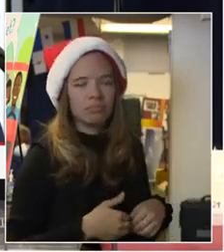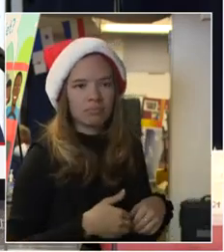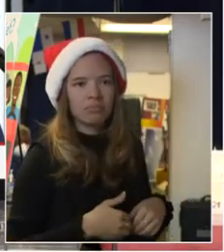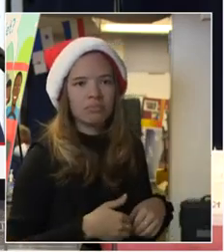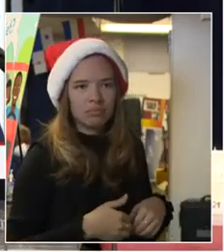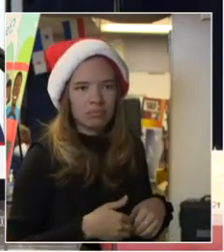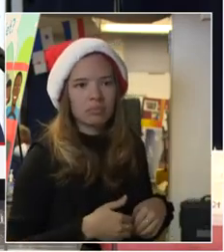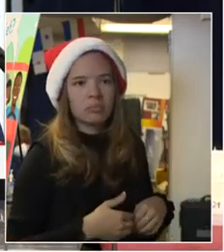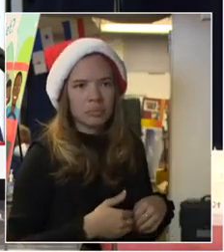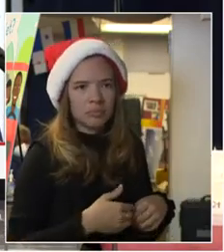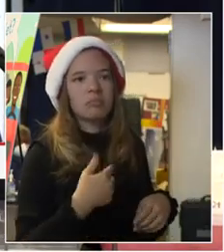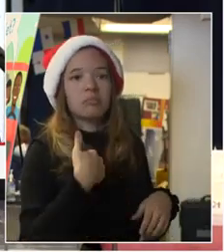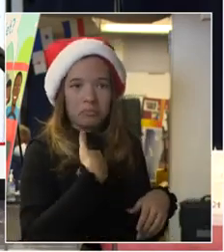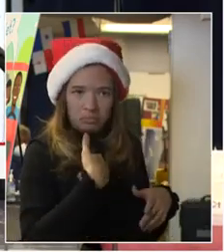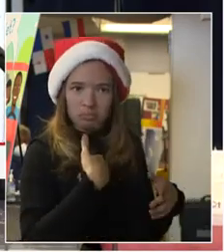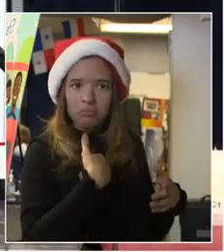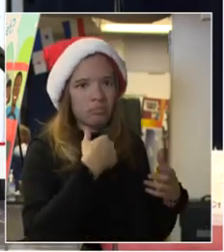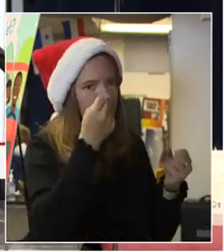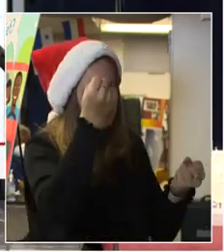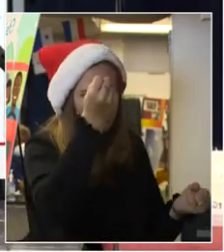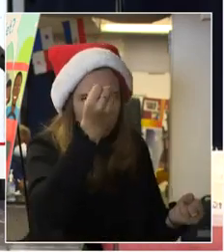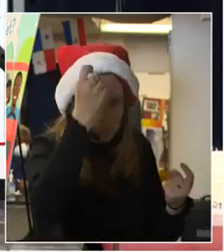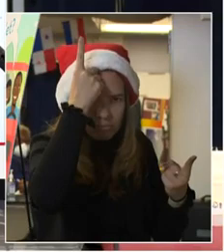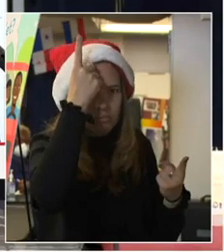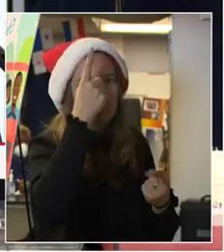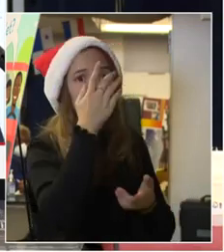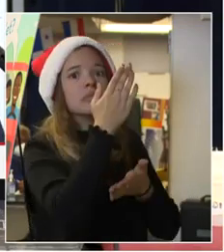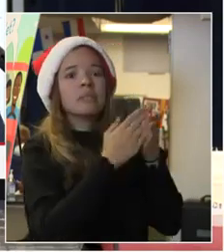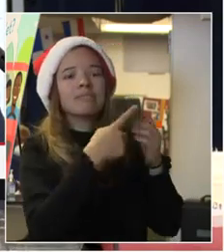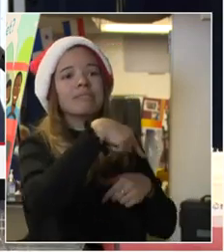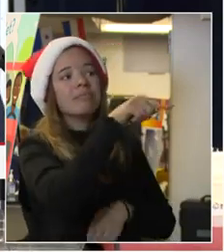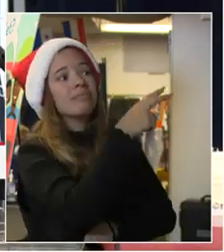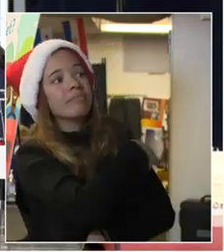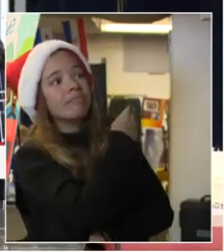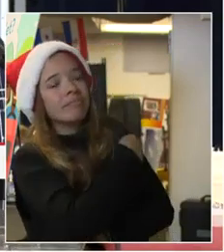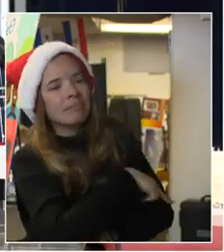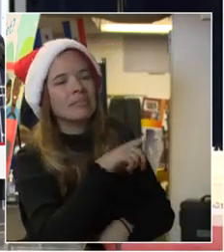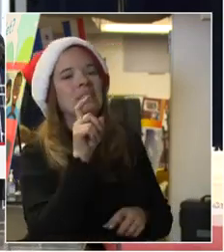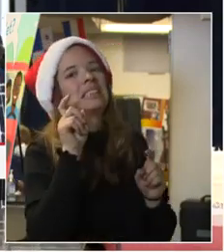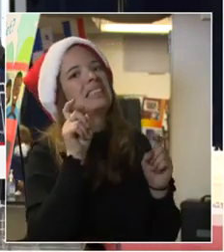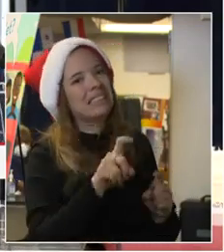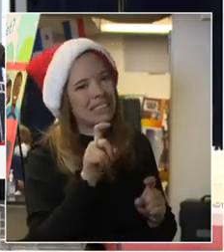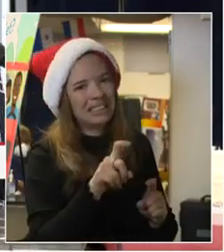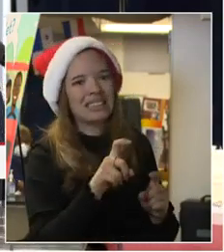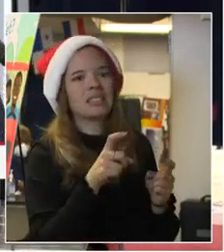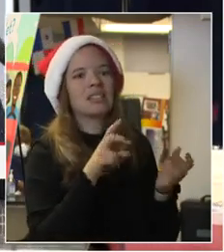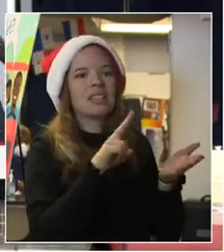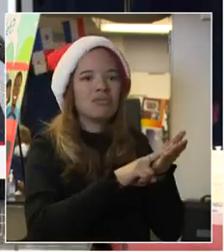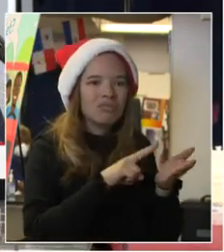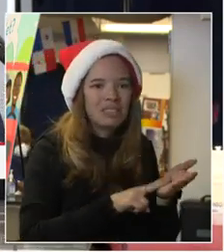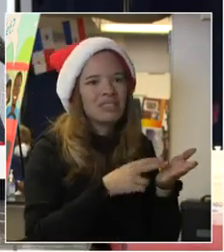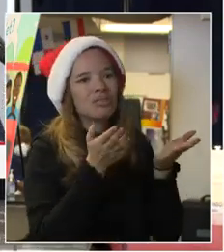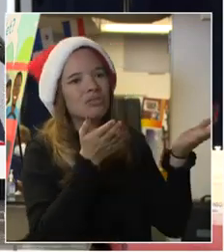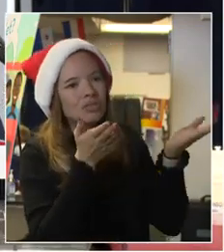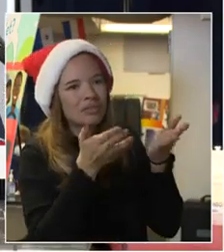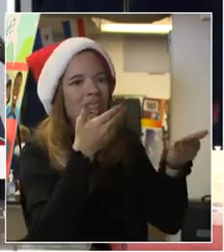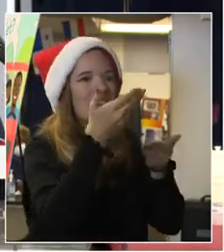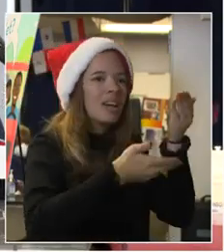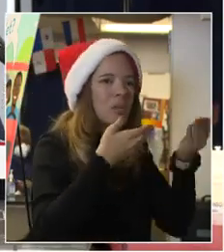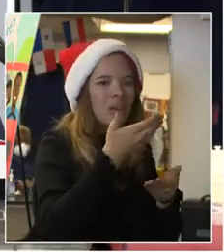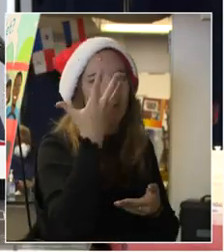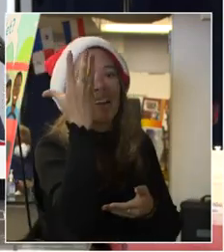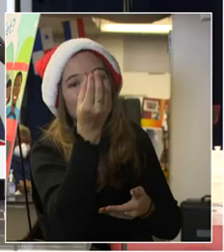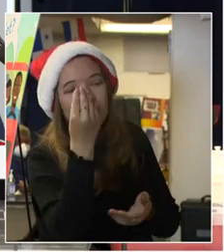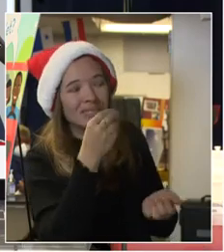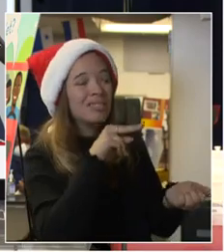I'm fully aware that some of our hospitals have had to resort to contract services to continue to support.